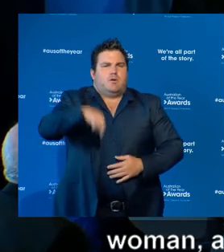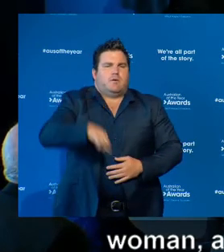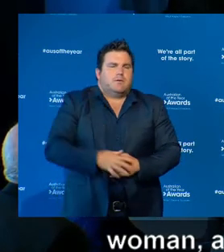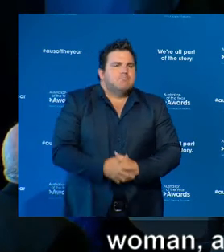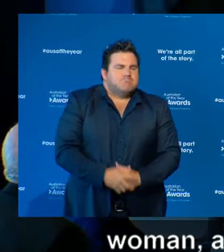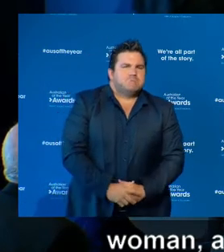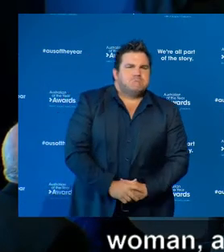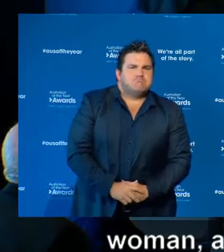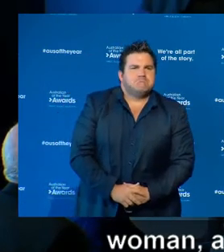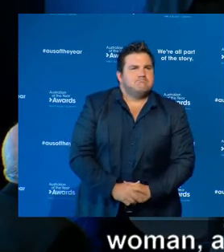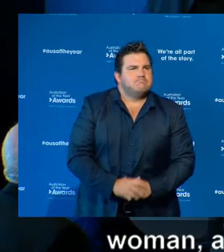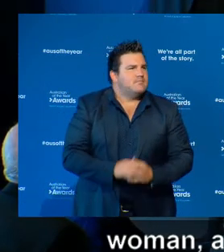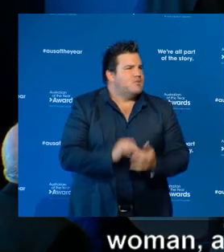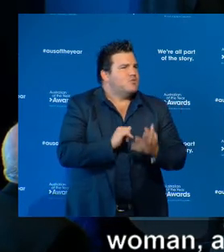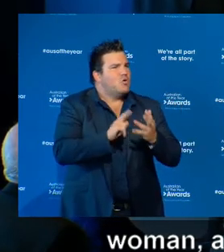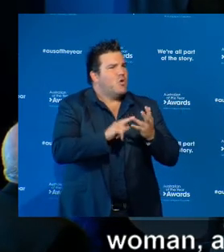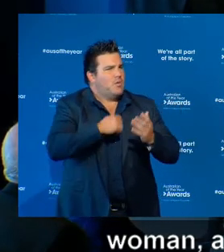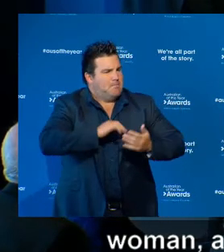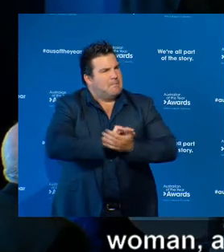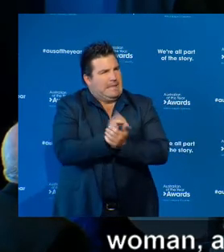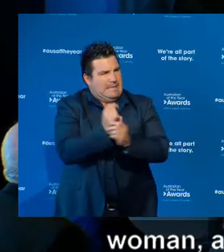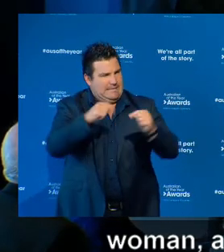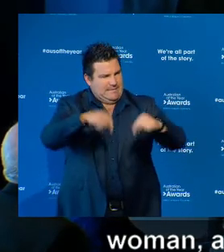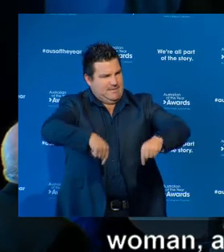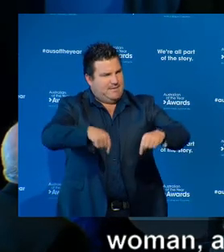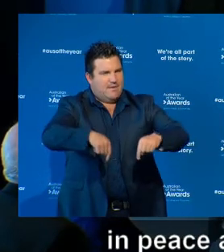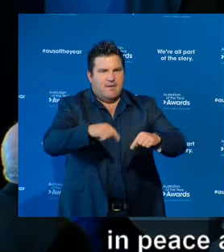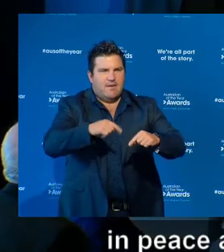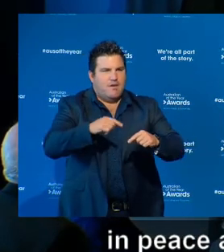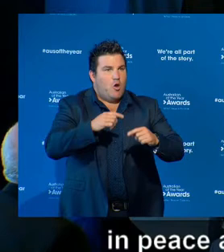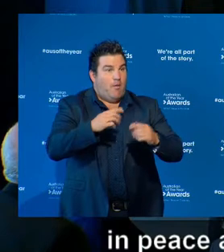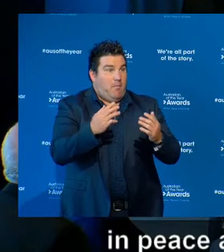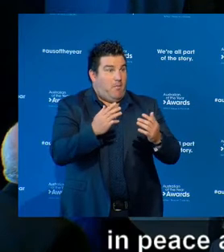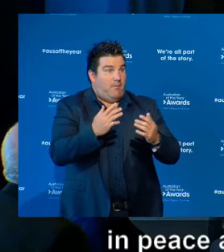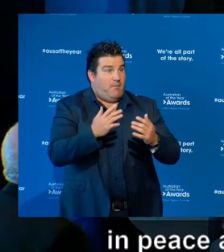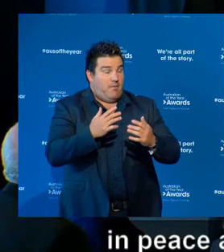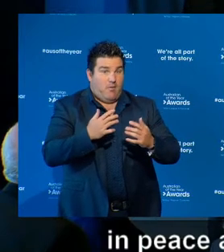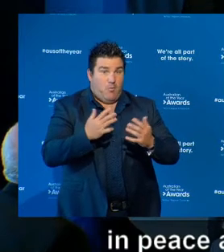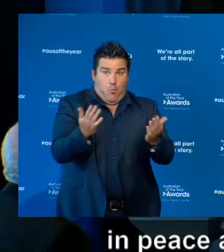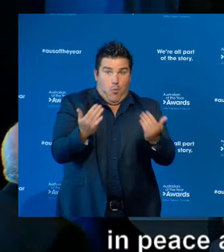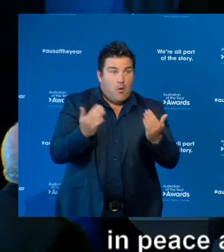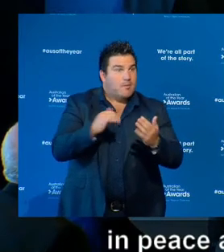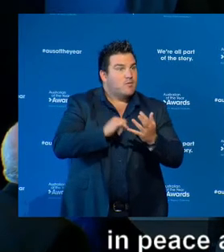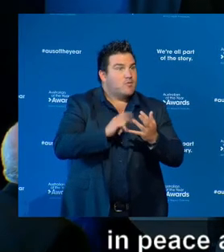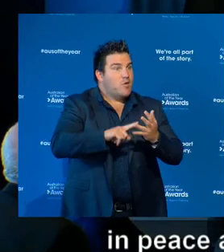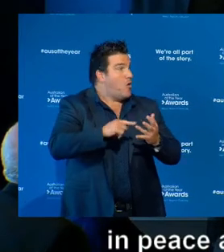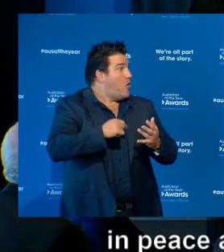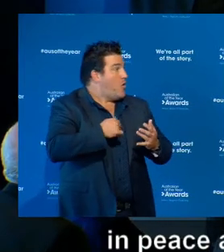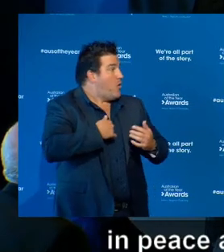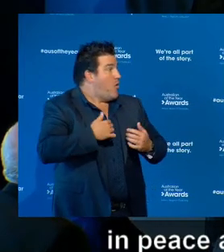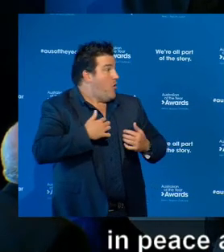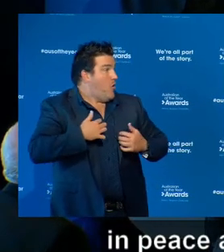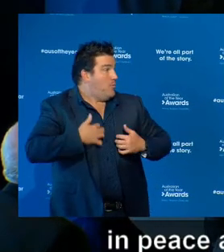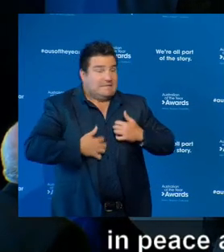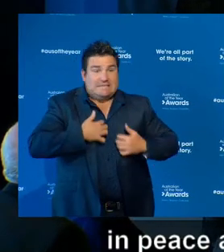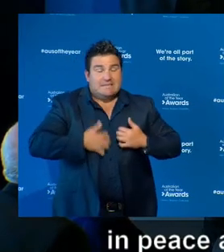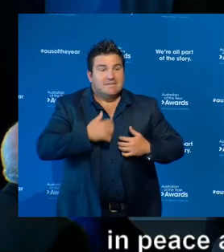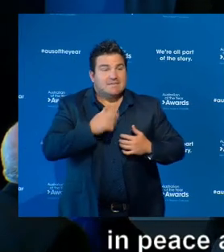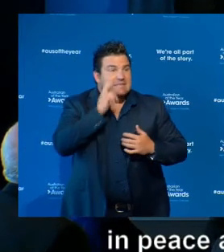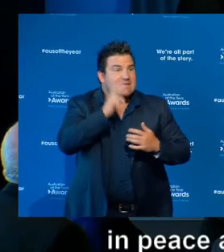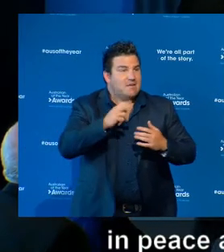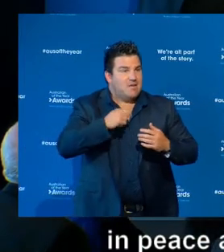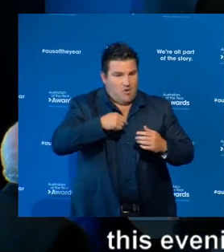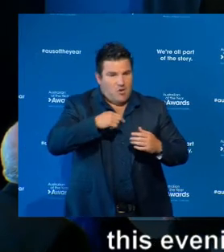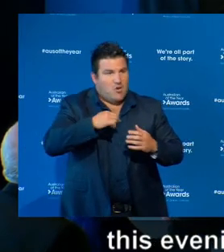Like I said, it's a pleasure to be here this evening to perform Welcome to Country. I'm actually excited too, but she kept it a secret.